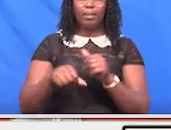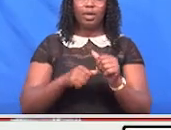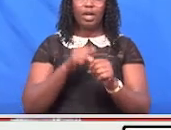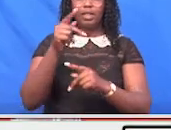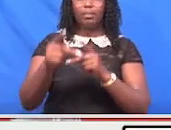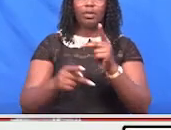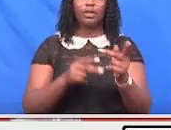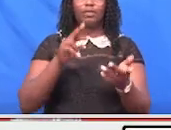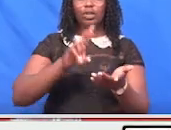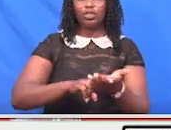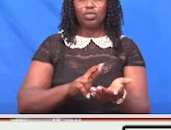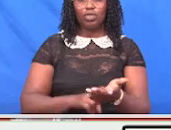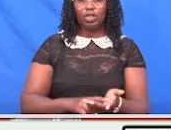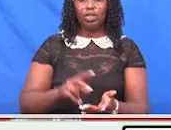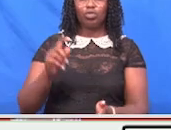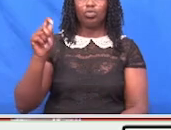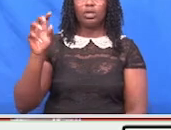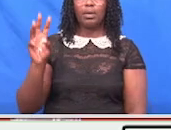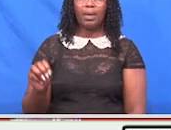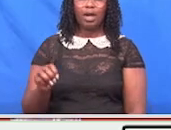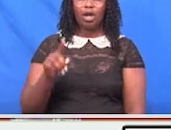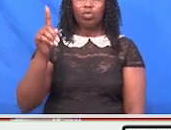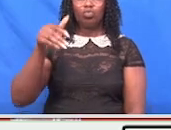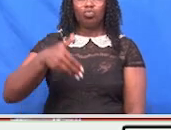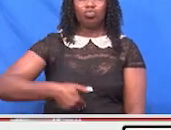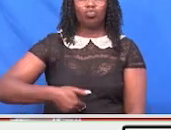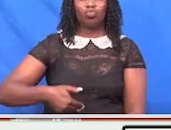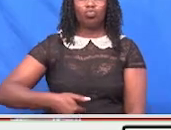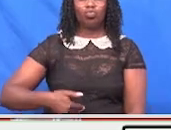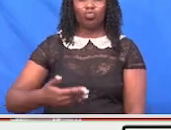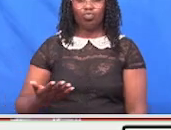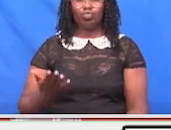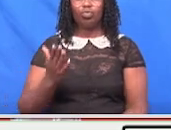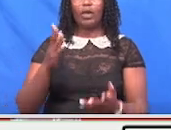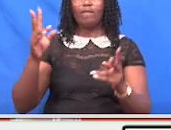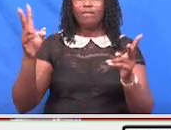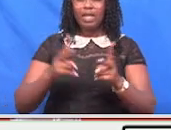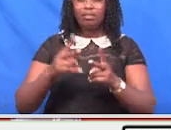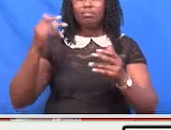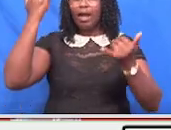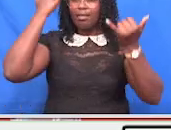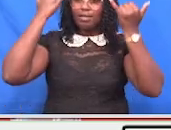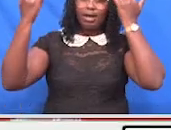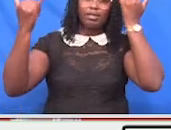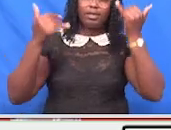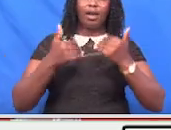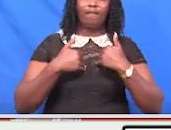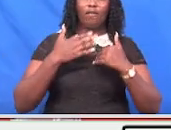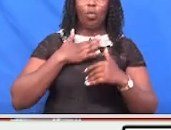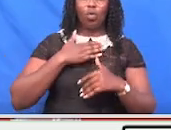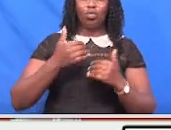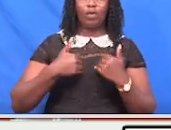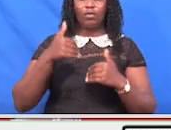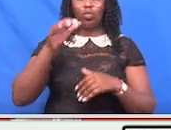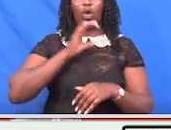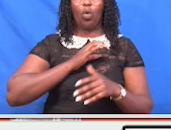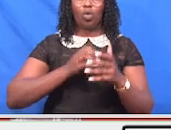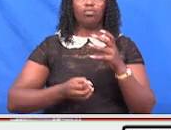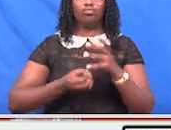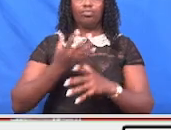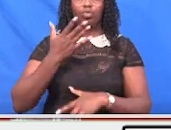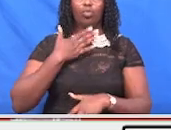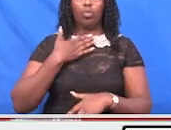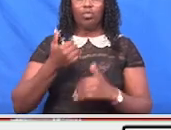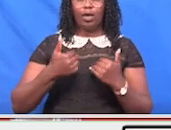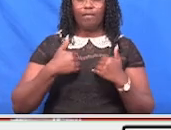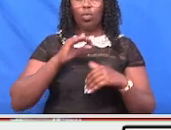of registering a trademark. You are a young person out there, you're very, very innovative, and you want to have your own startup, for example. You want to have